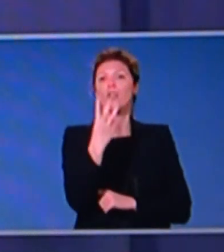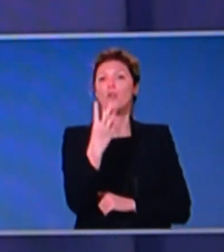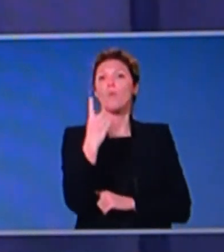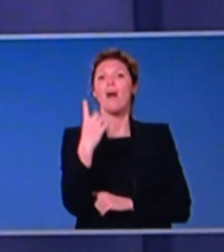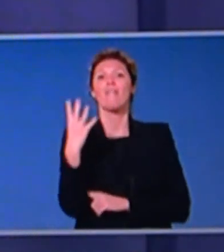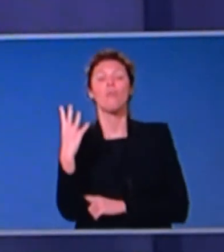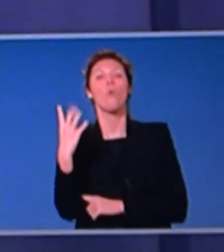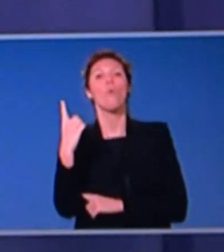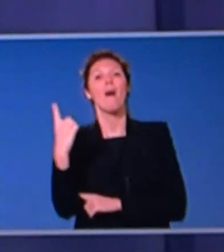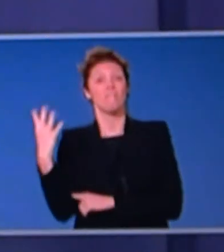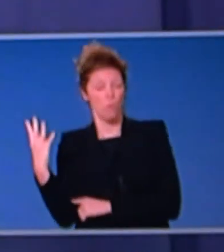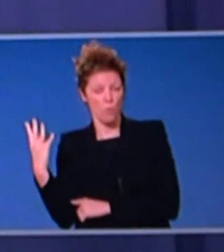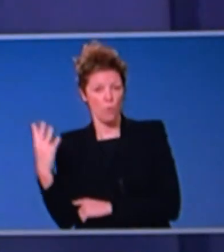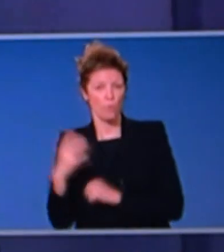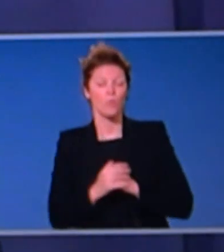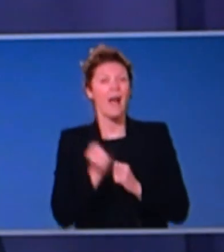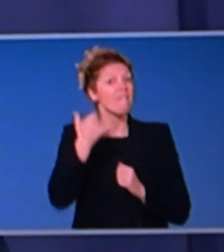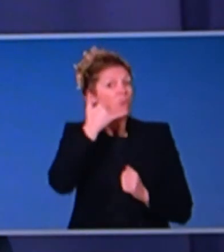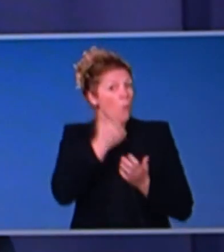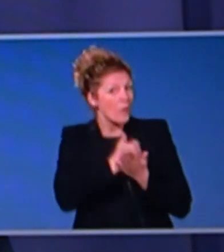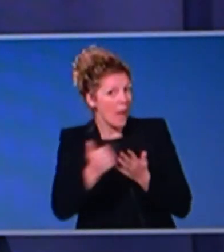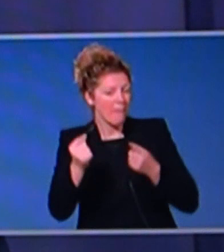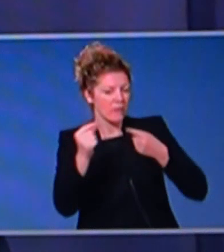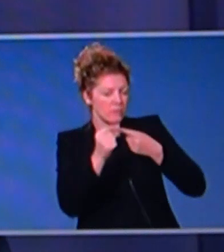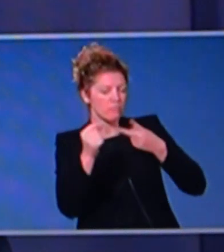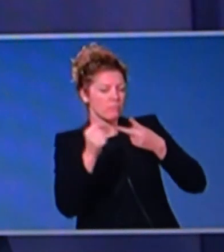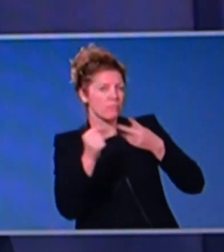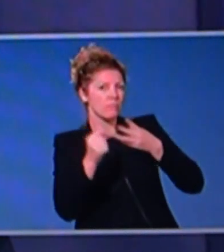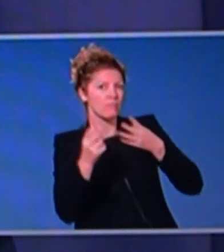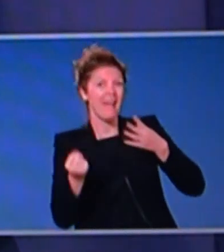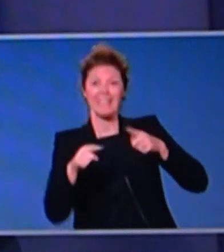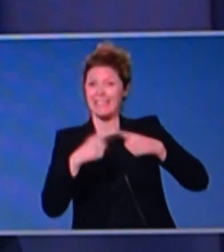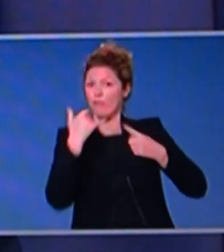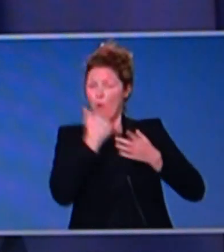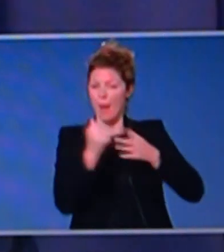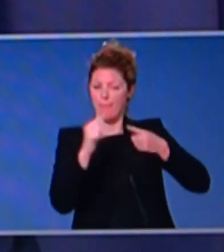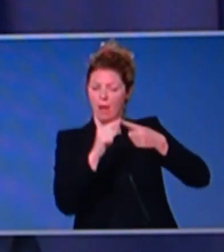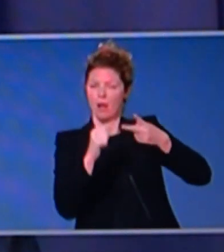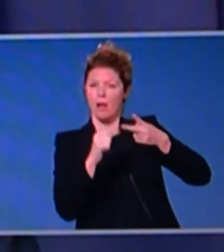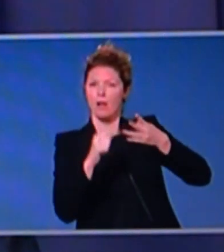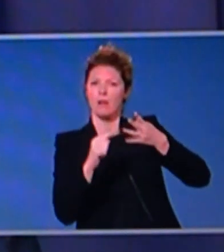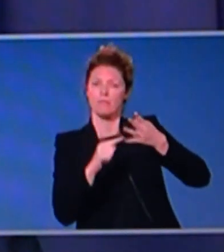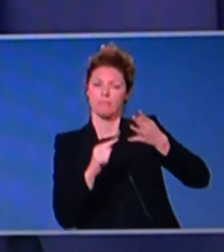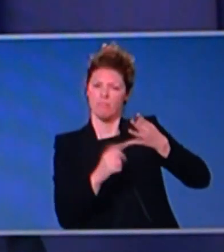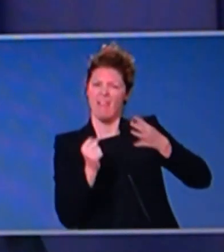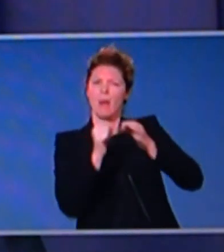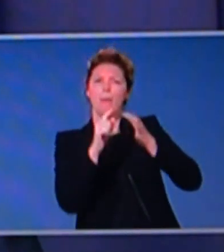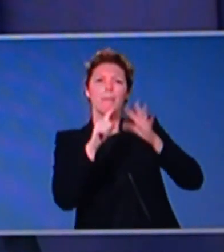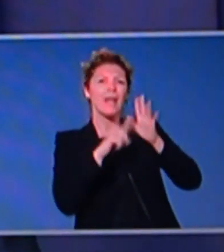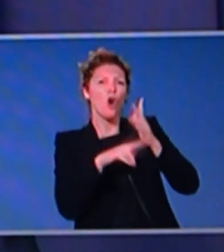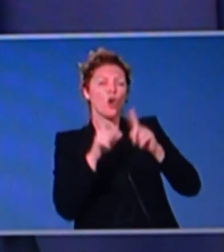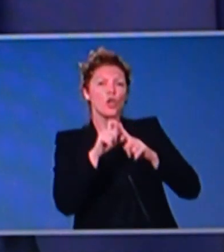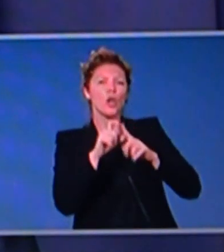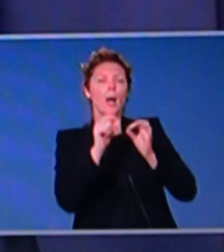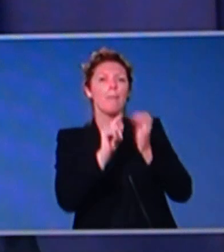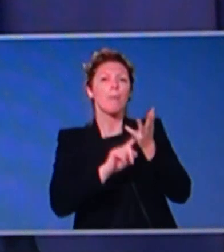is 1800 55 1800. Beyond Blue is 1300 224 636. The